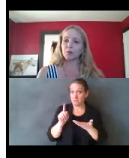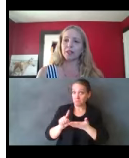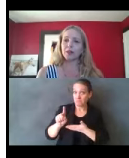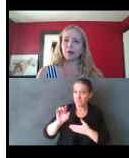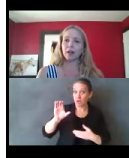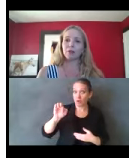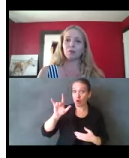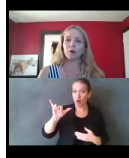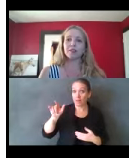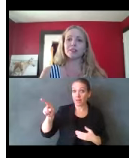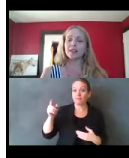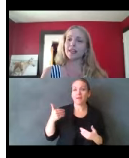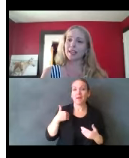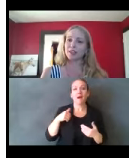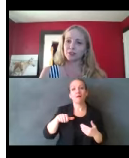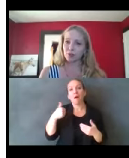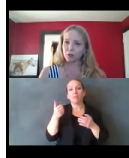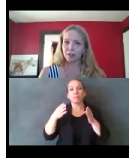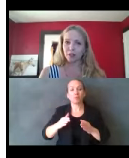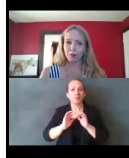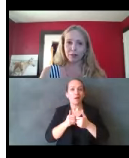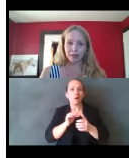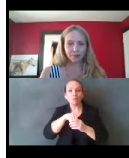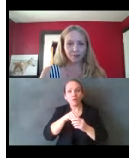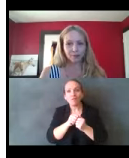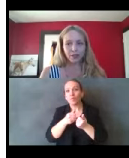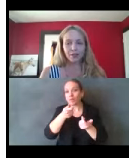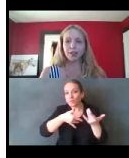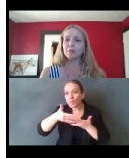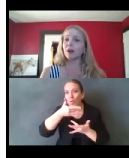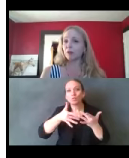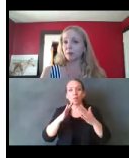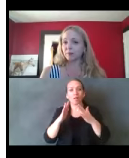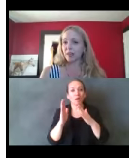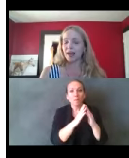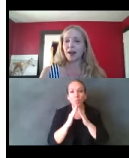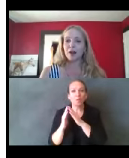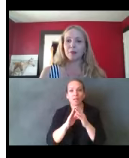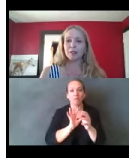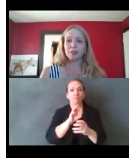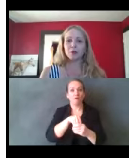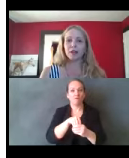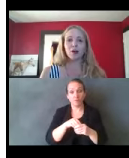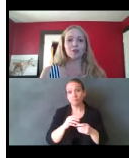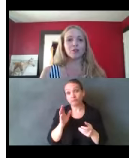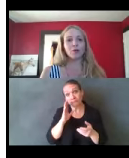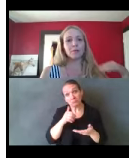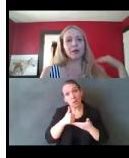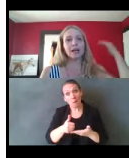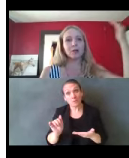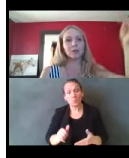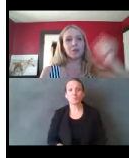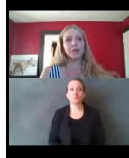coming to speak about other ways to stay engaged and social in the community that can be helpful. And also